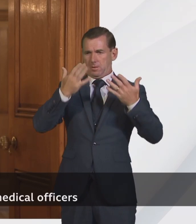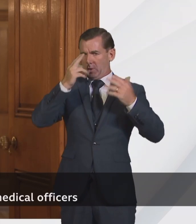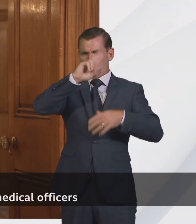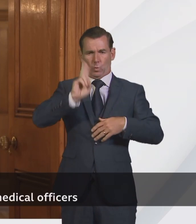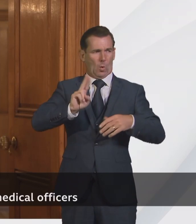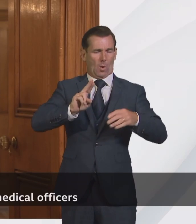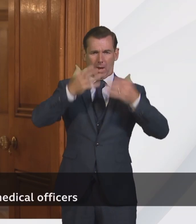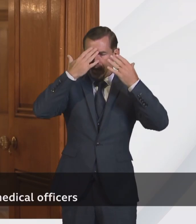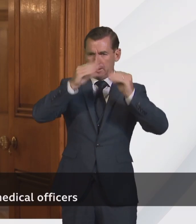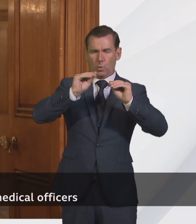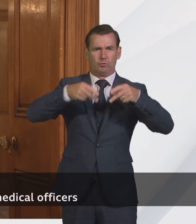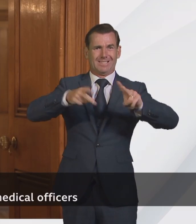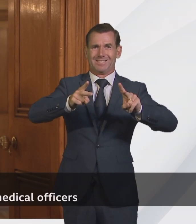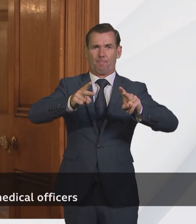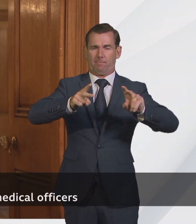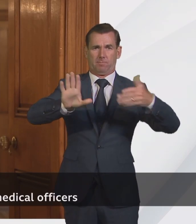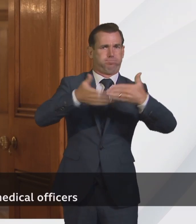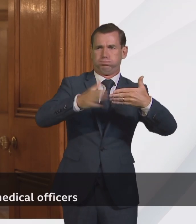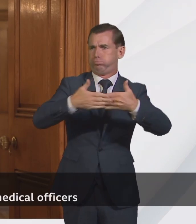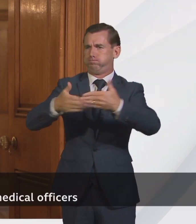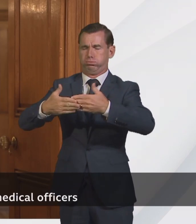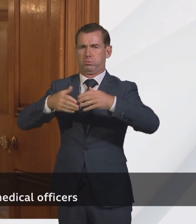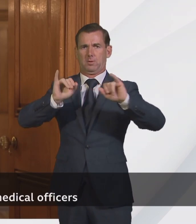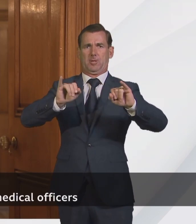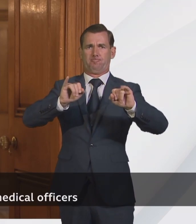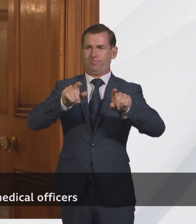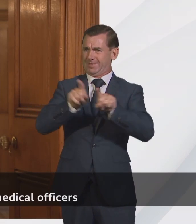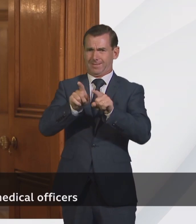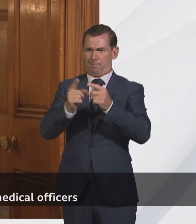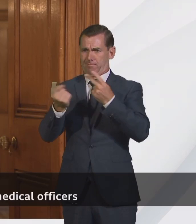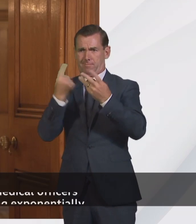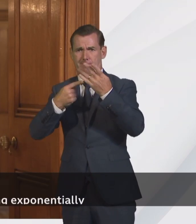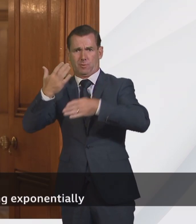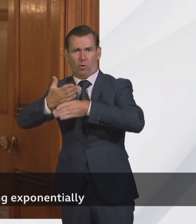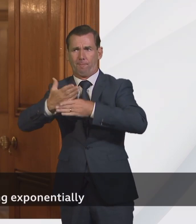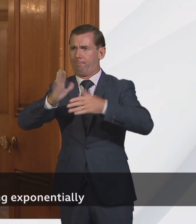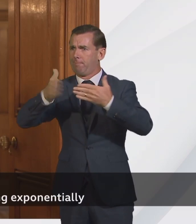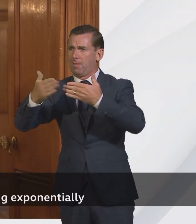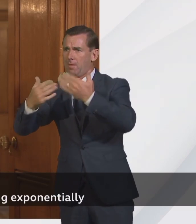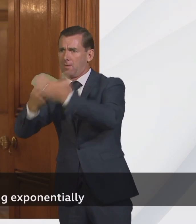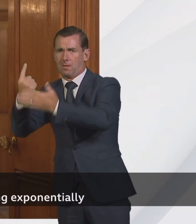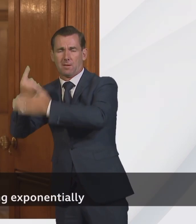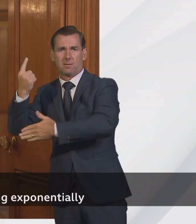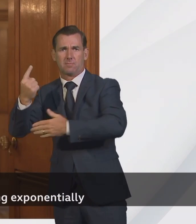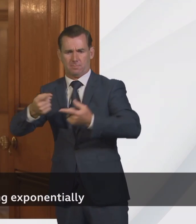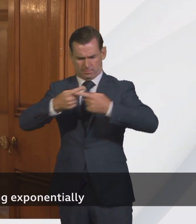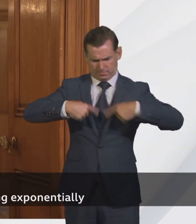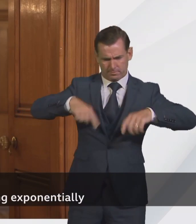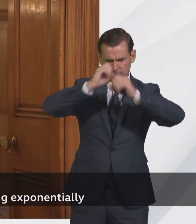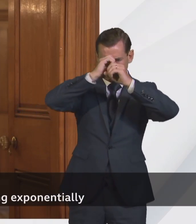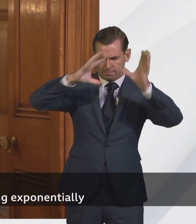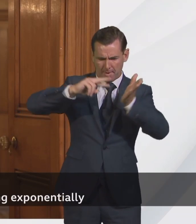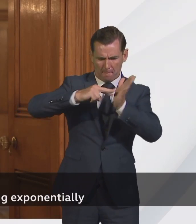system, as it has to many other parts of our national life. Although we have a clear plan, there will, of course,